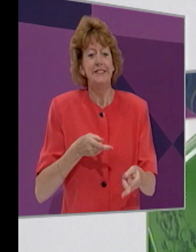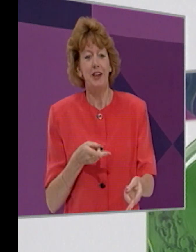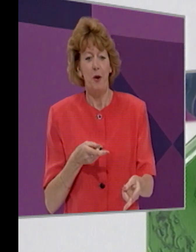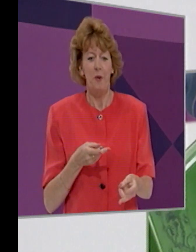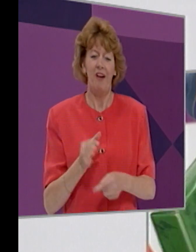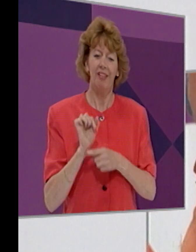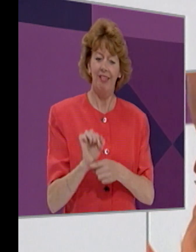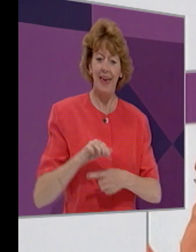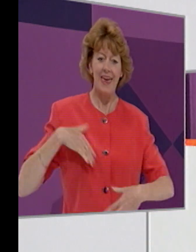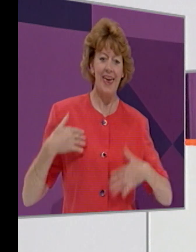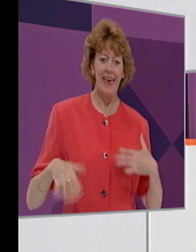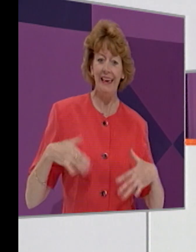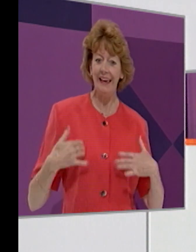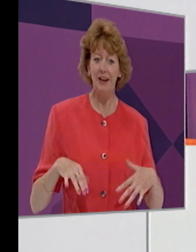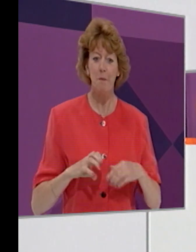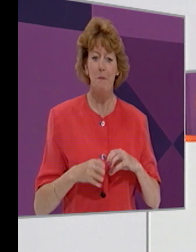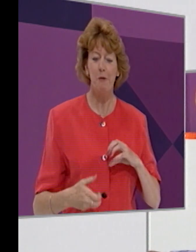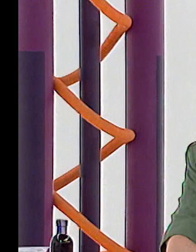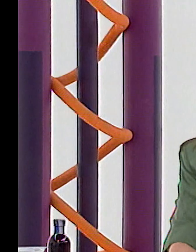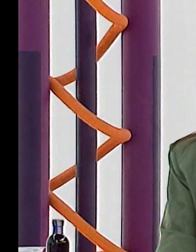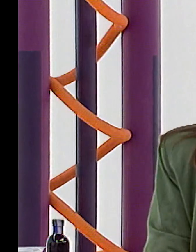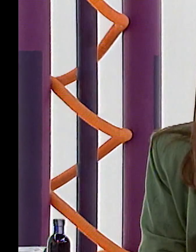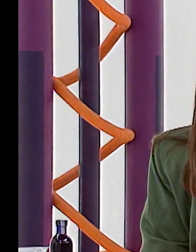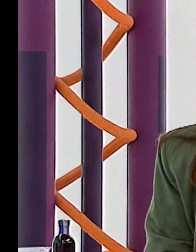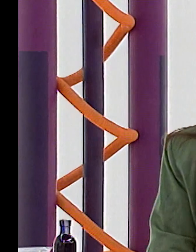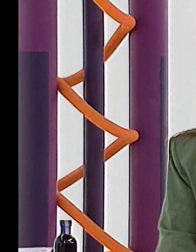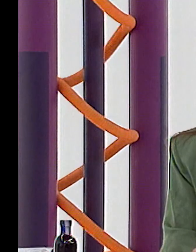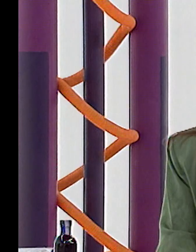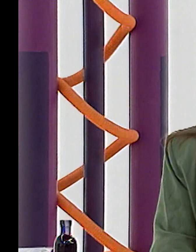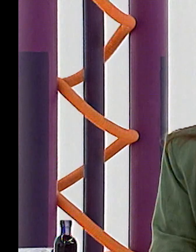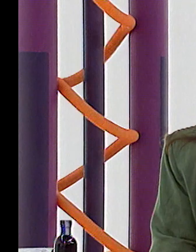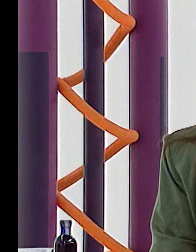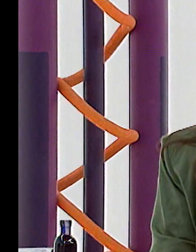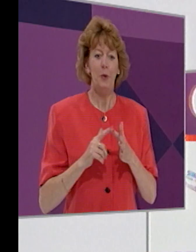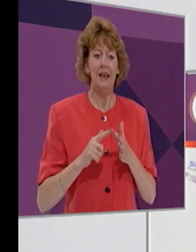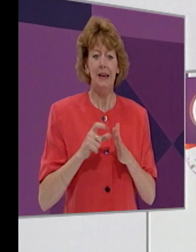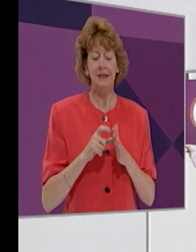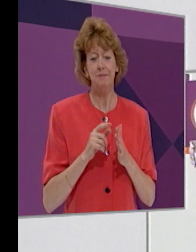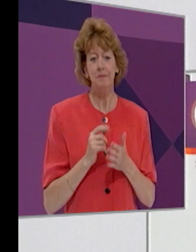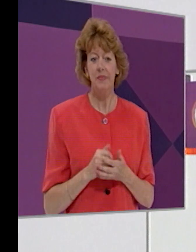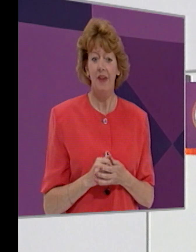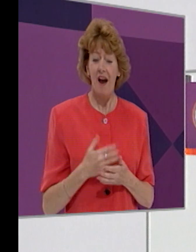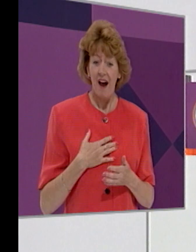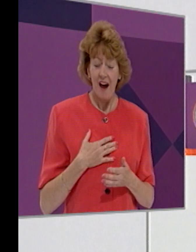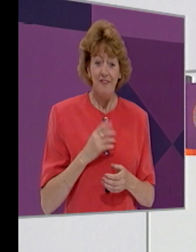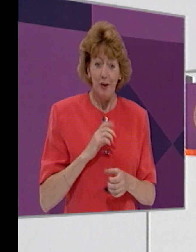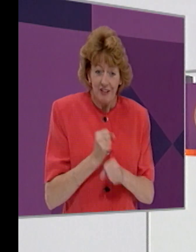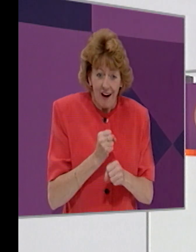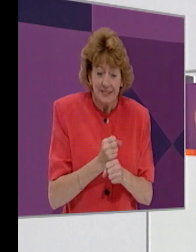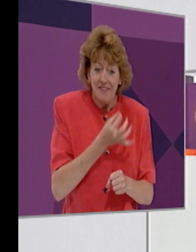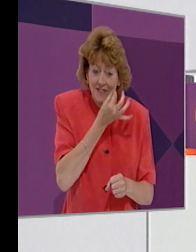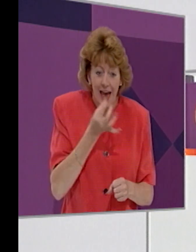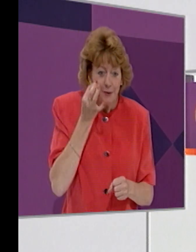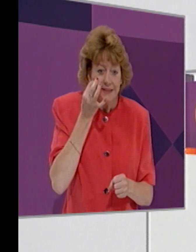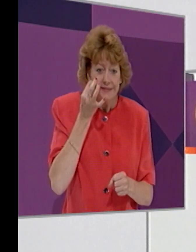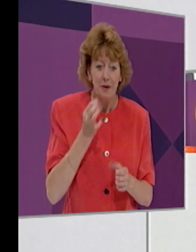A lovely present for you, Carol. Wonderful. All made from seaweed. It's fascinating, isn't How do you stop your... But, of course, gardeners should never forget that